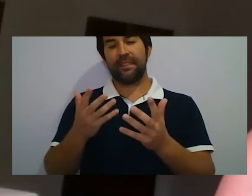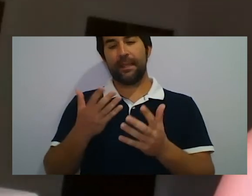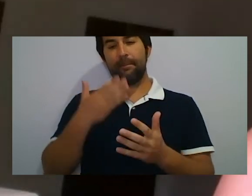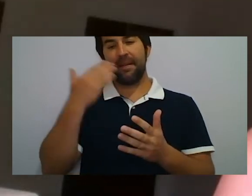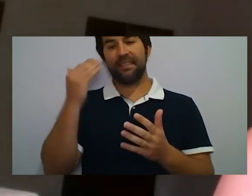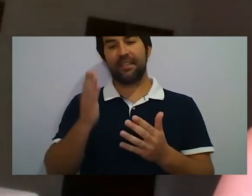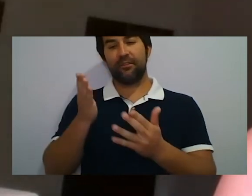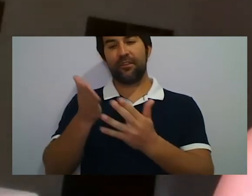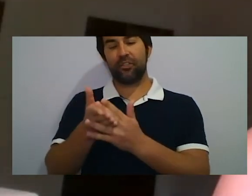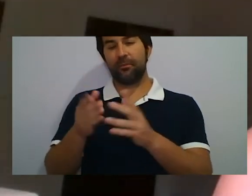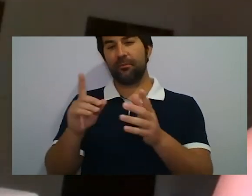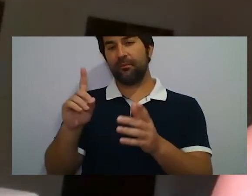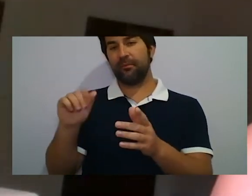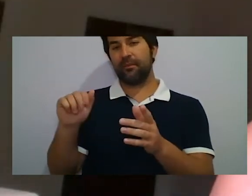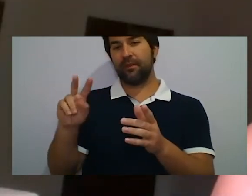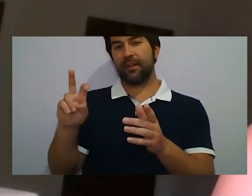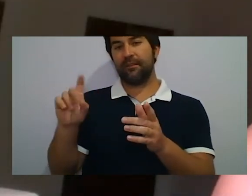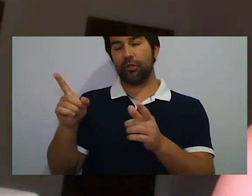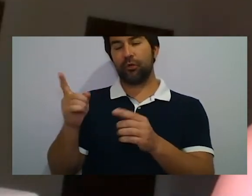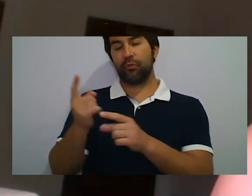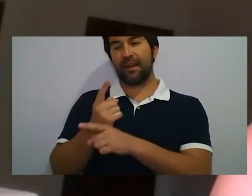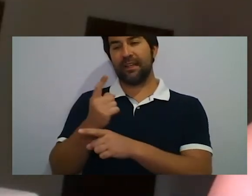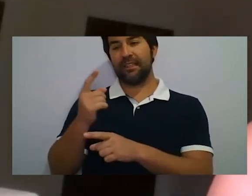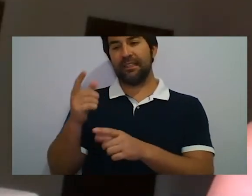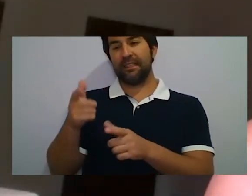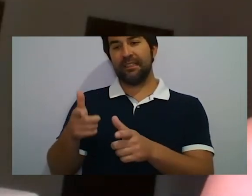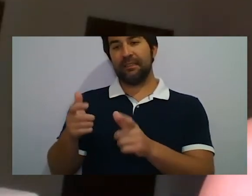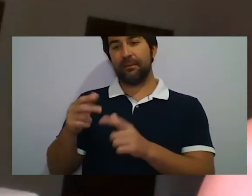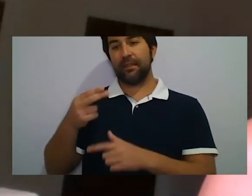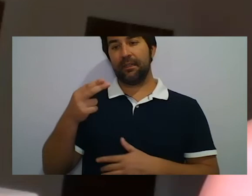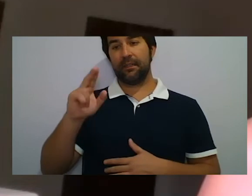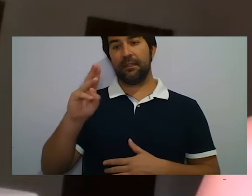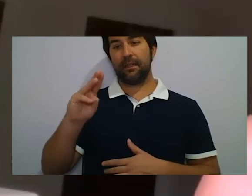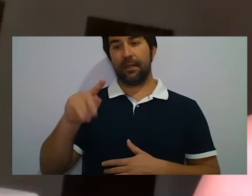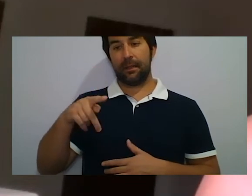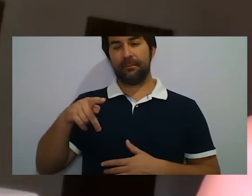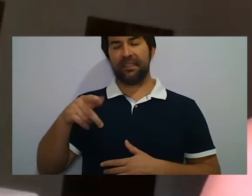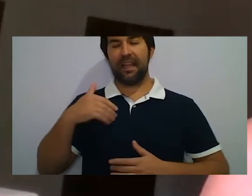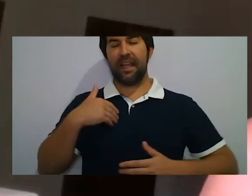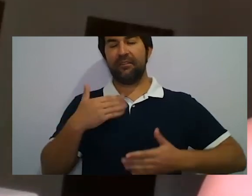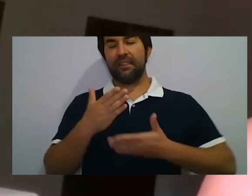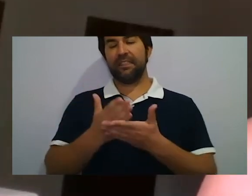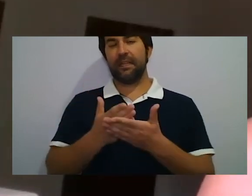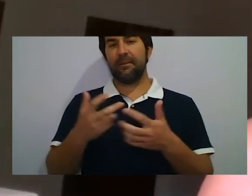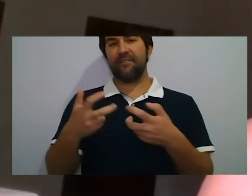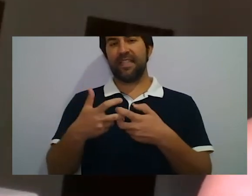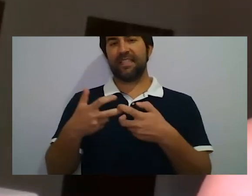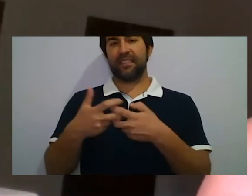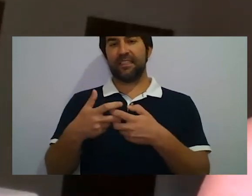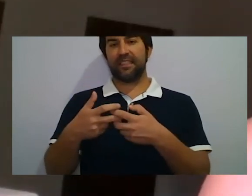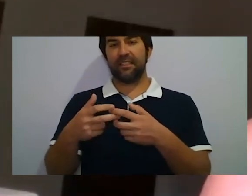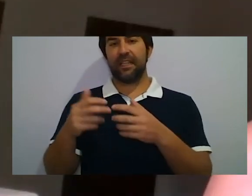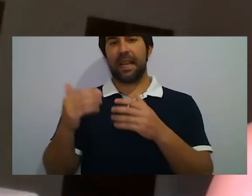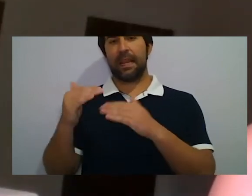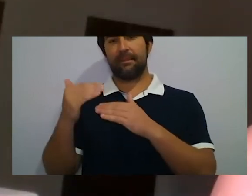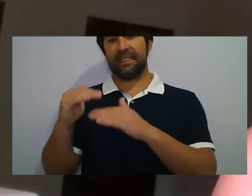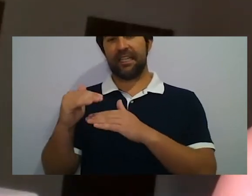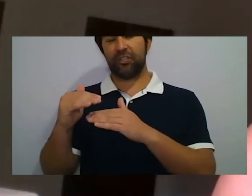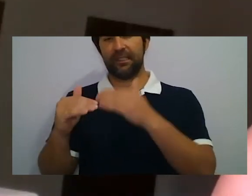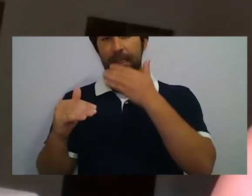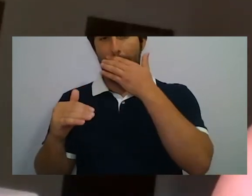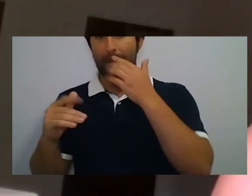of geographic distribution, because we do have a significant number of these across the city that are in need? Is there community support, particularly for